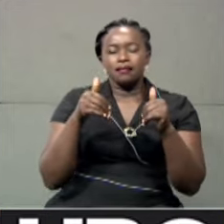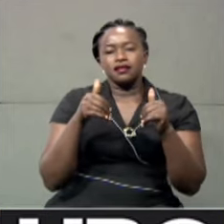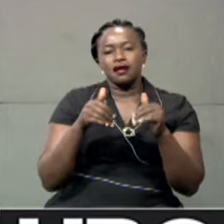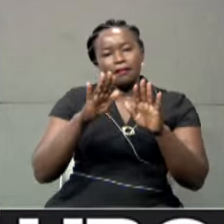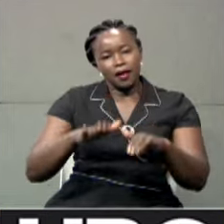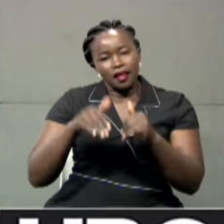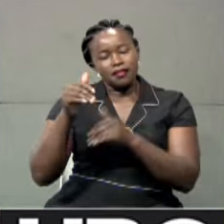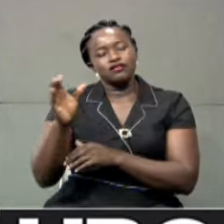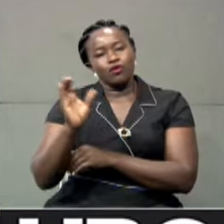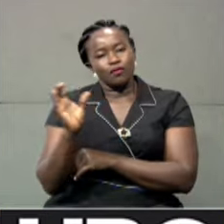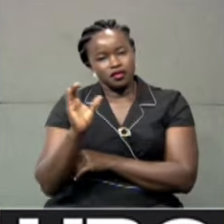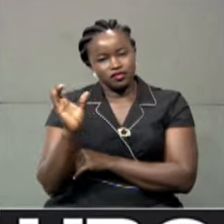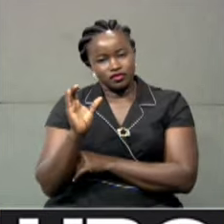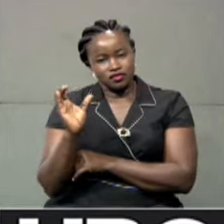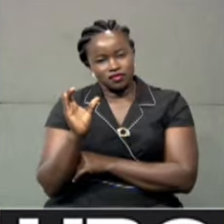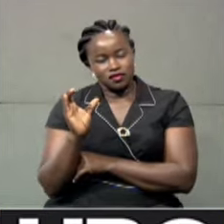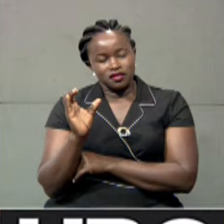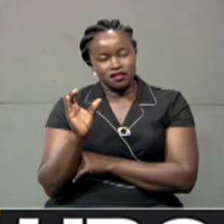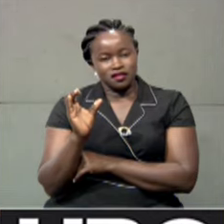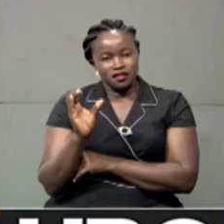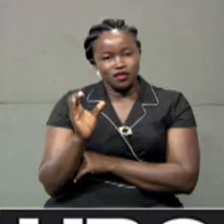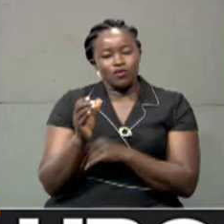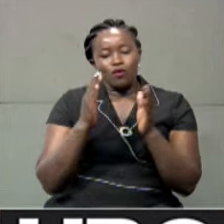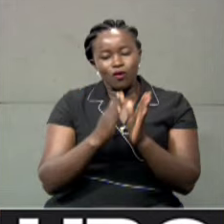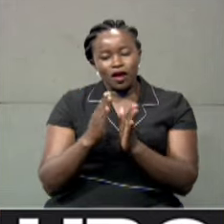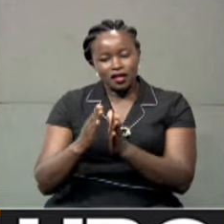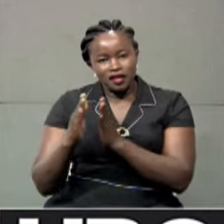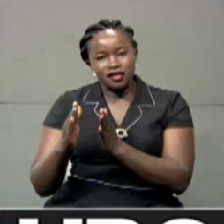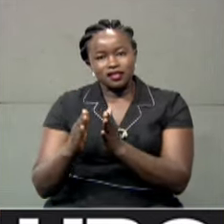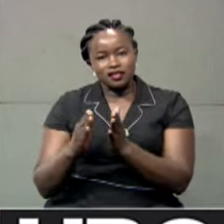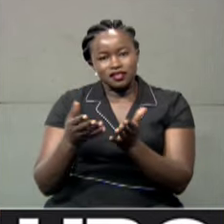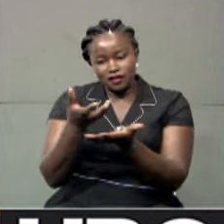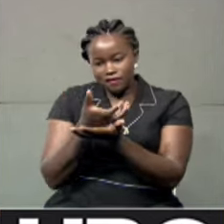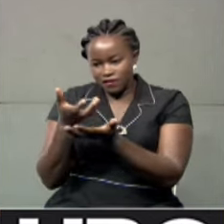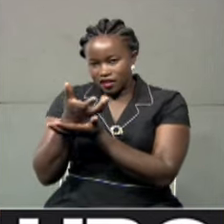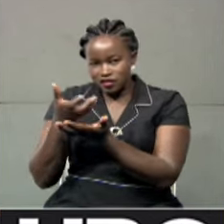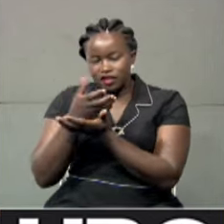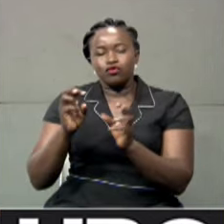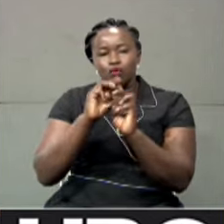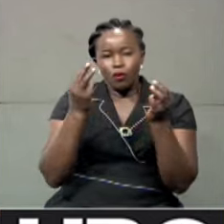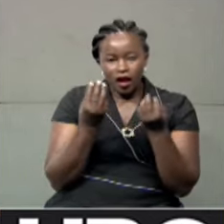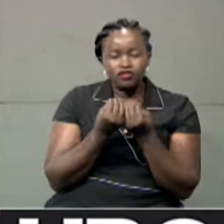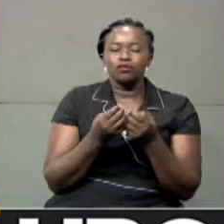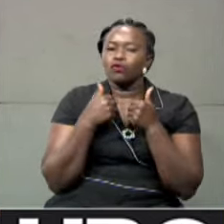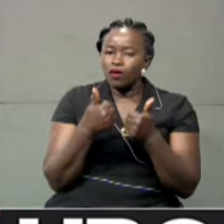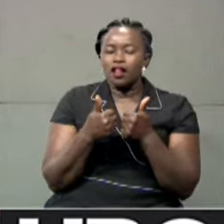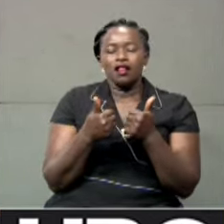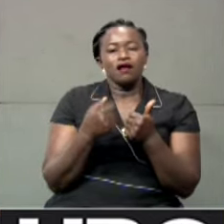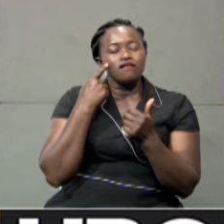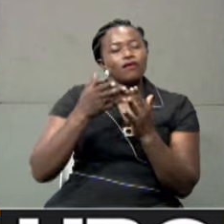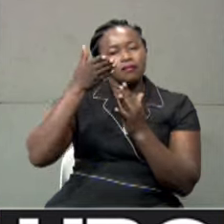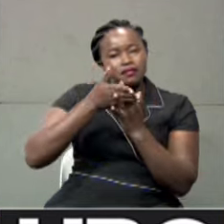Parliamentary Commission successfully organized a validation workshop for a mid-term